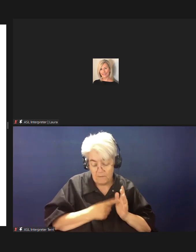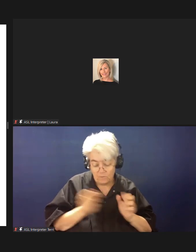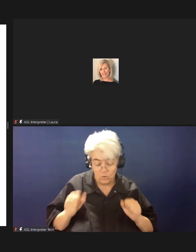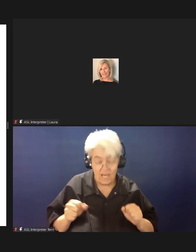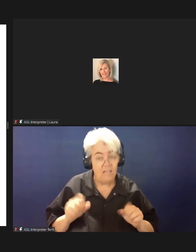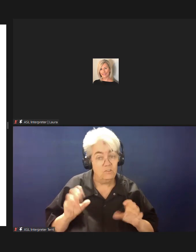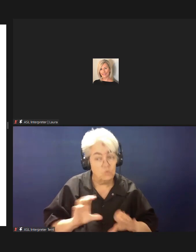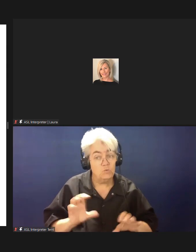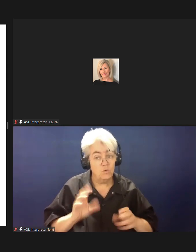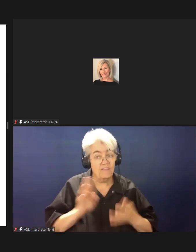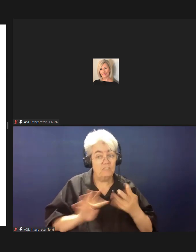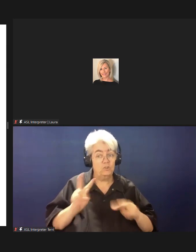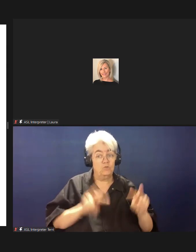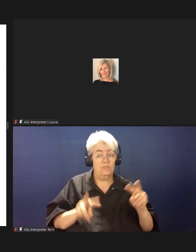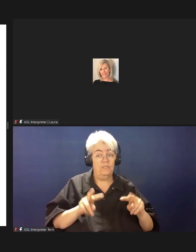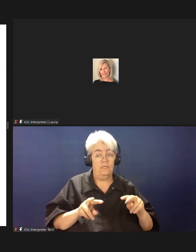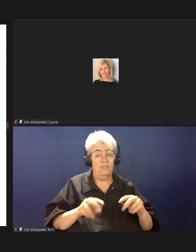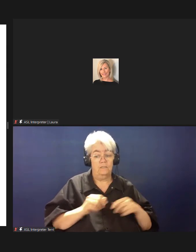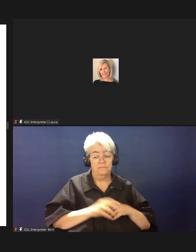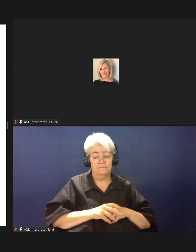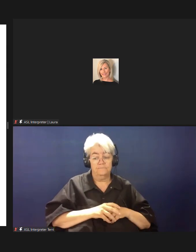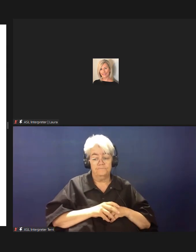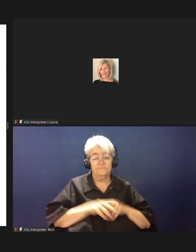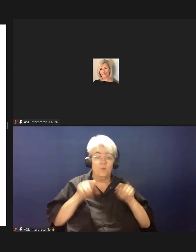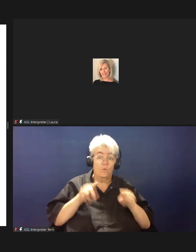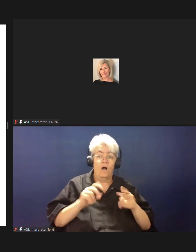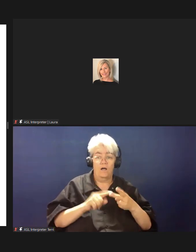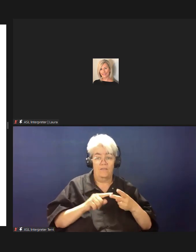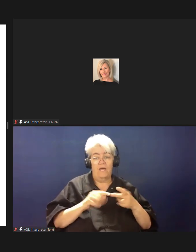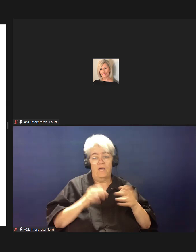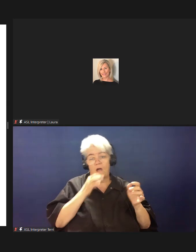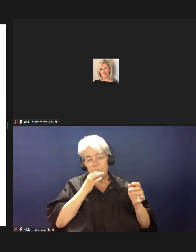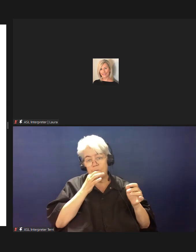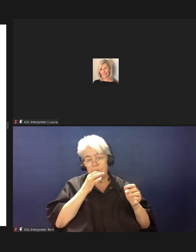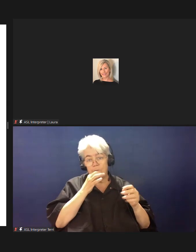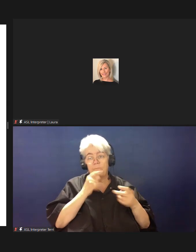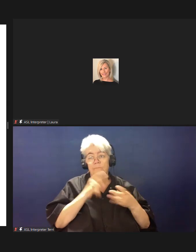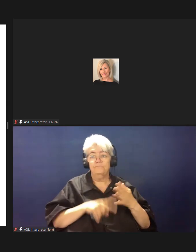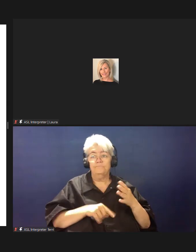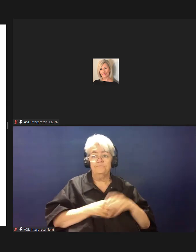complete a screening as they are sucking or chewing.